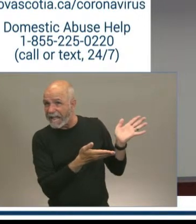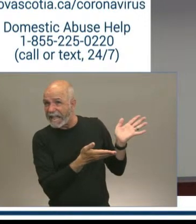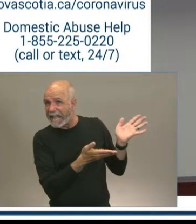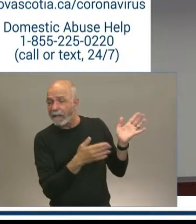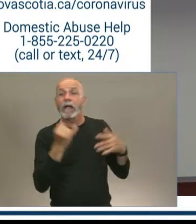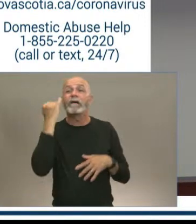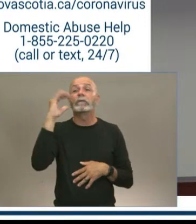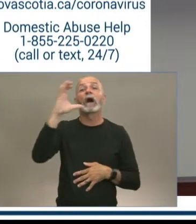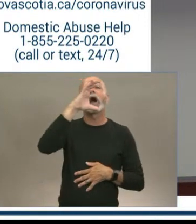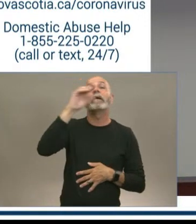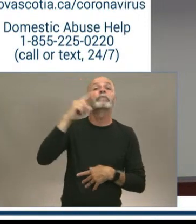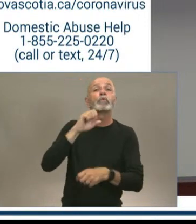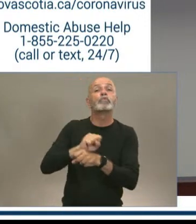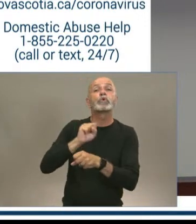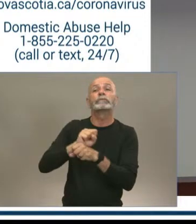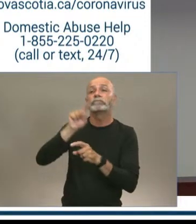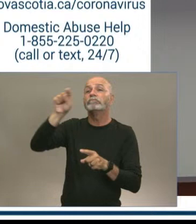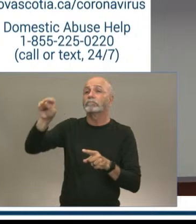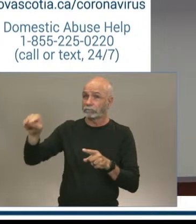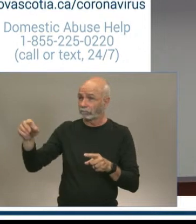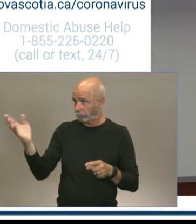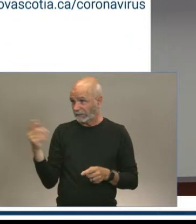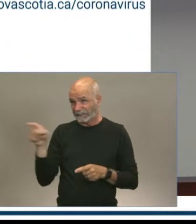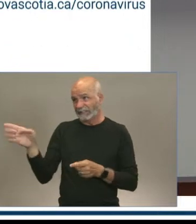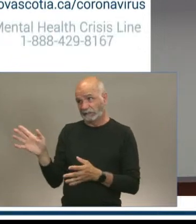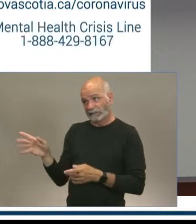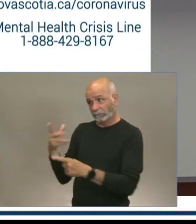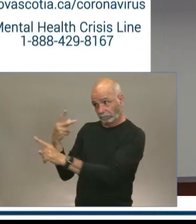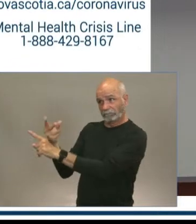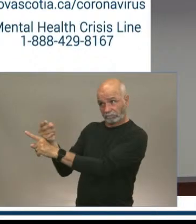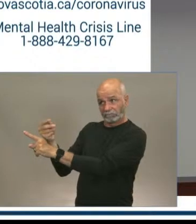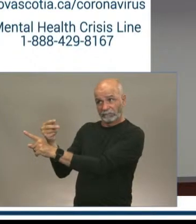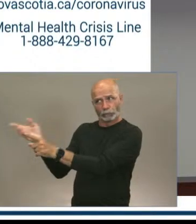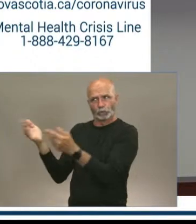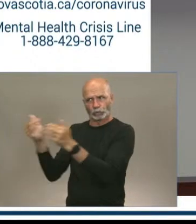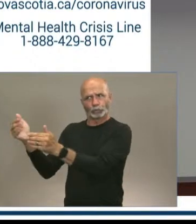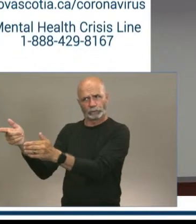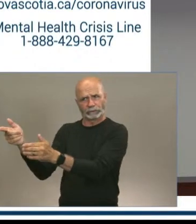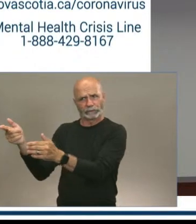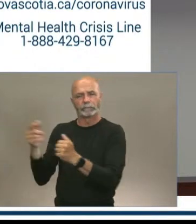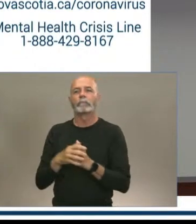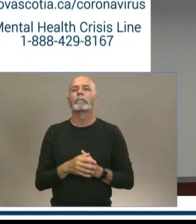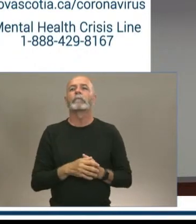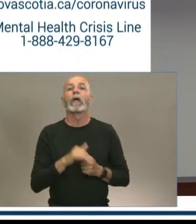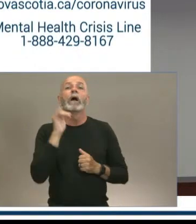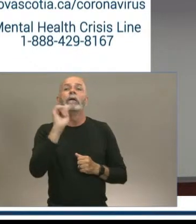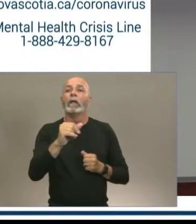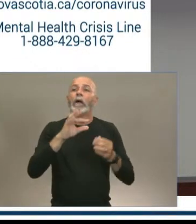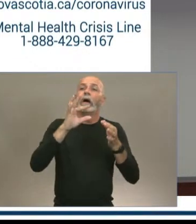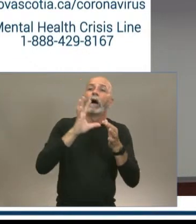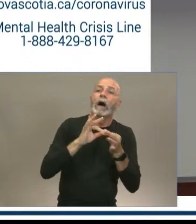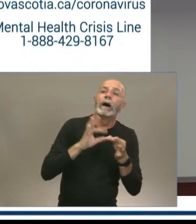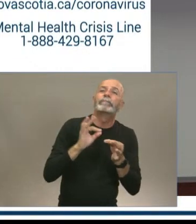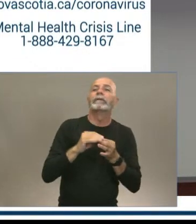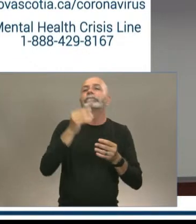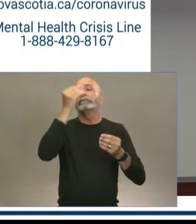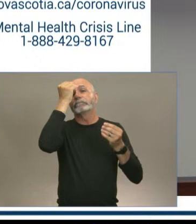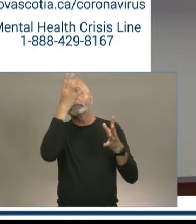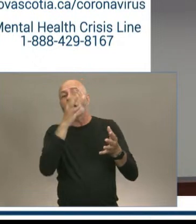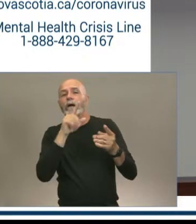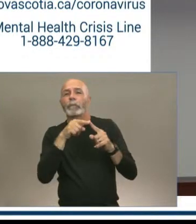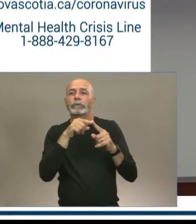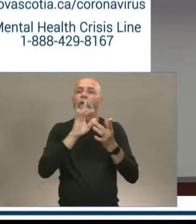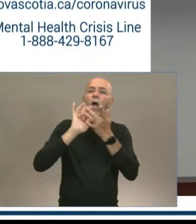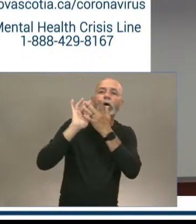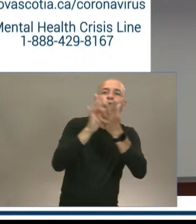at workplaces is another way. We're pushing out lots of social media messaging, and this is why we're emphasizing today that even in that age group,